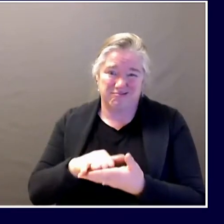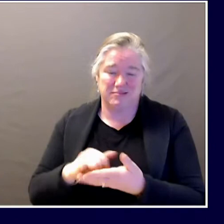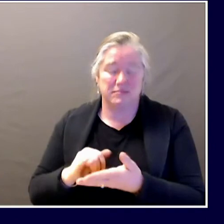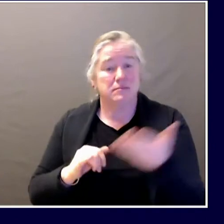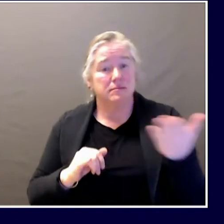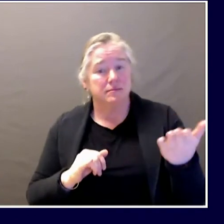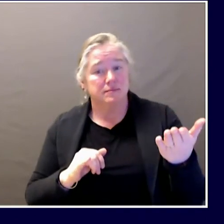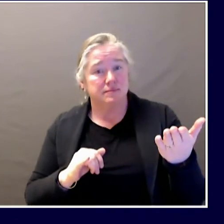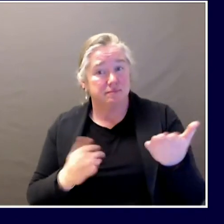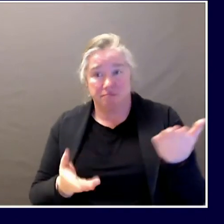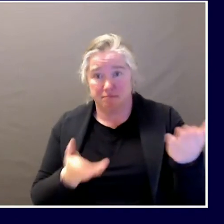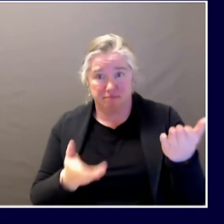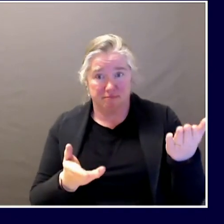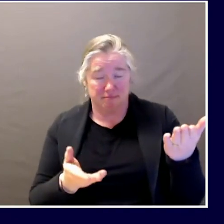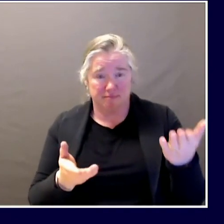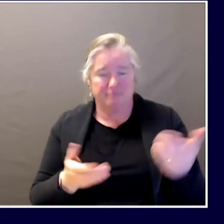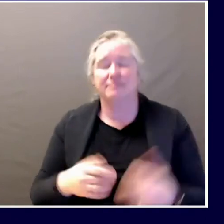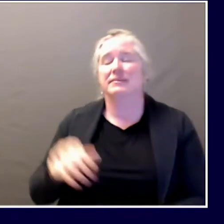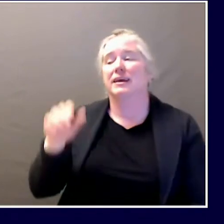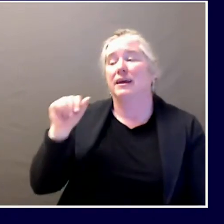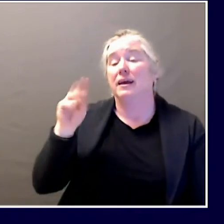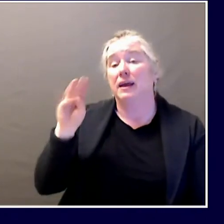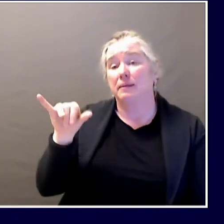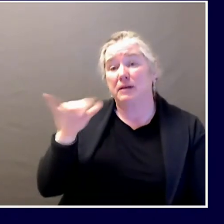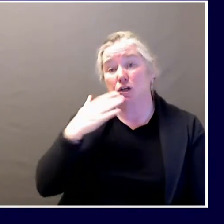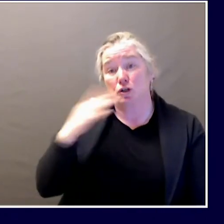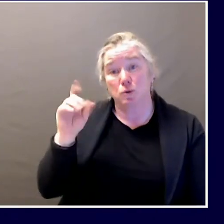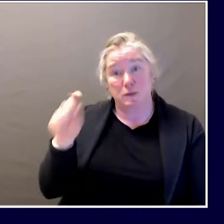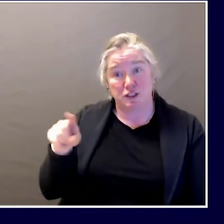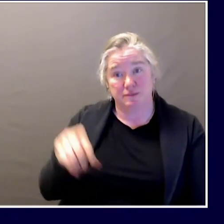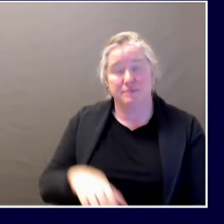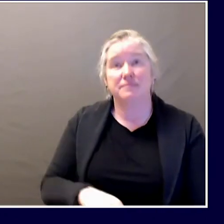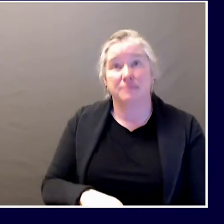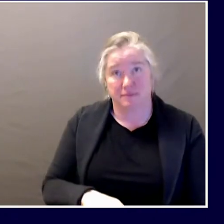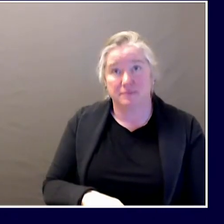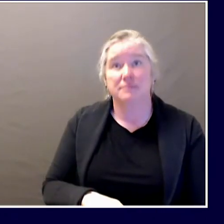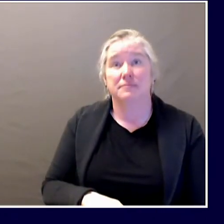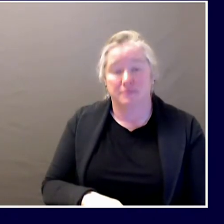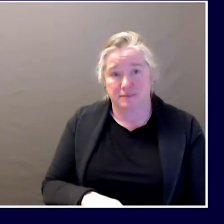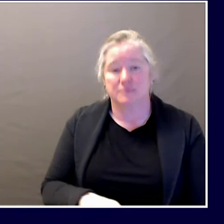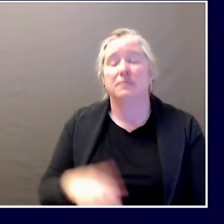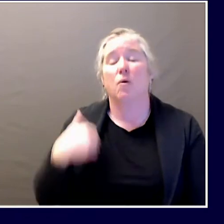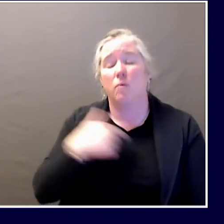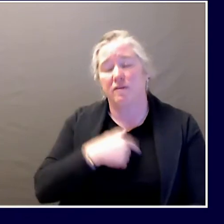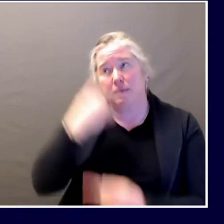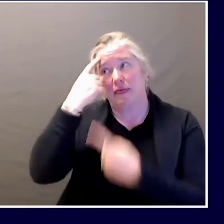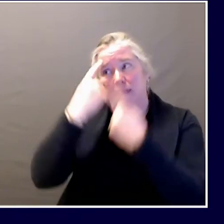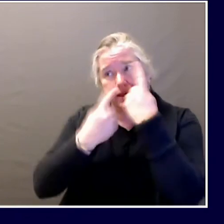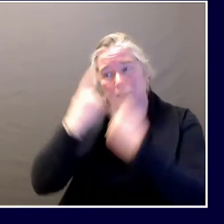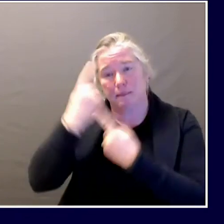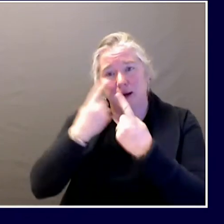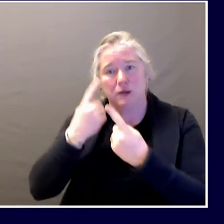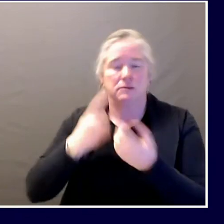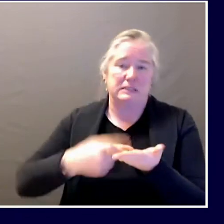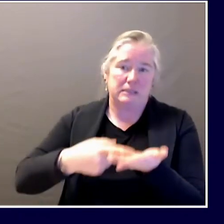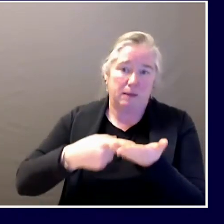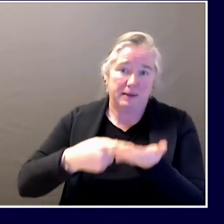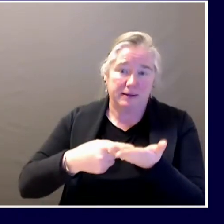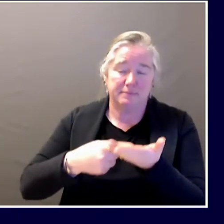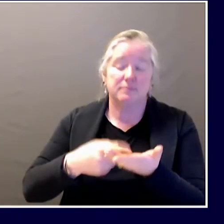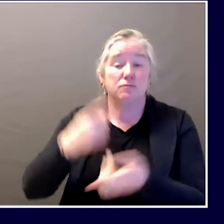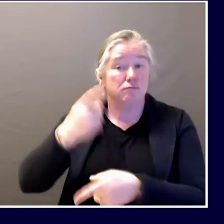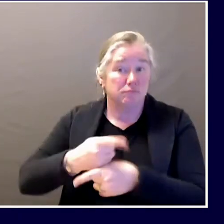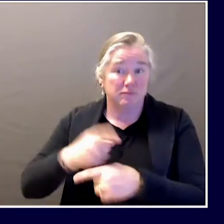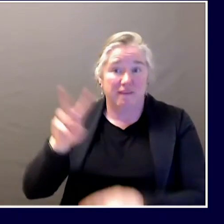to speak? Go ahead. Yeah, Amy, it's a great question. Something that we've been thinking through and talking about. Ventilation really